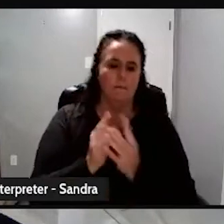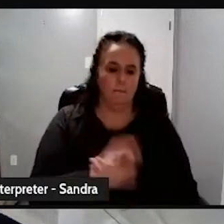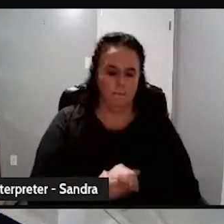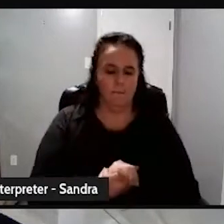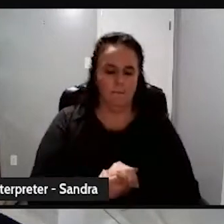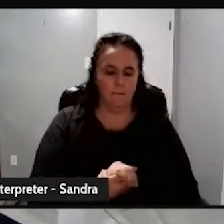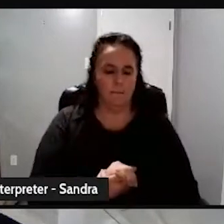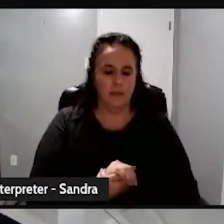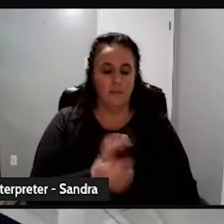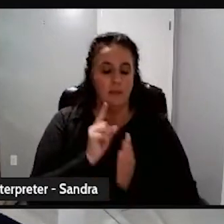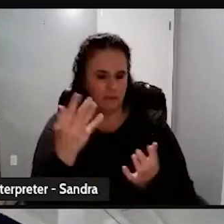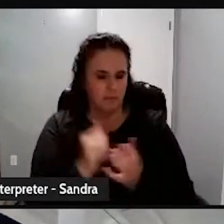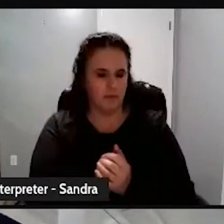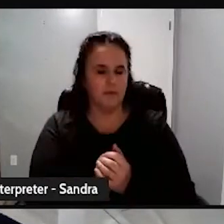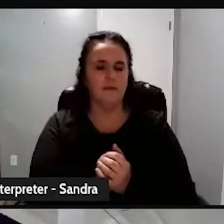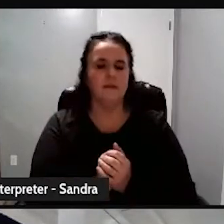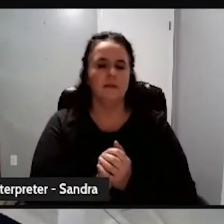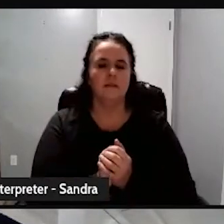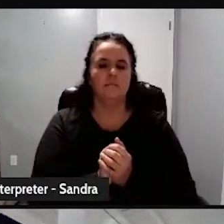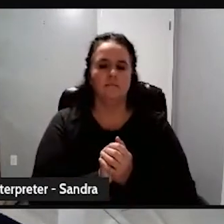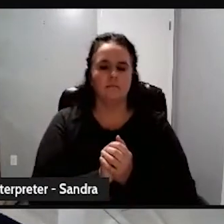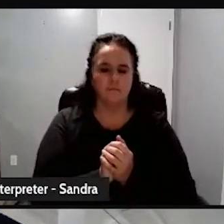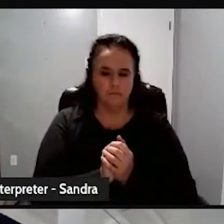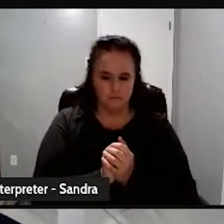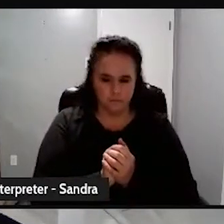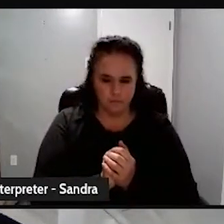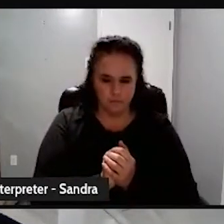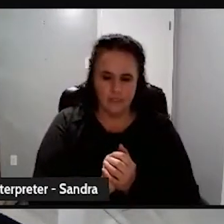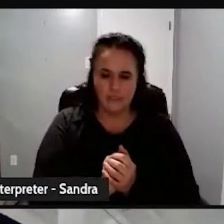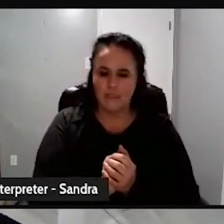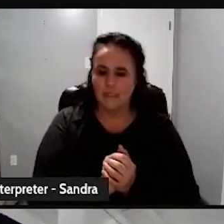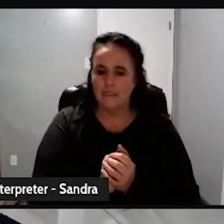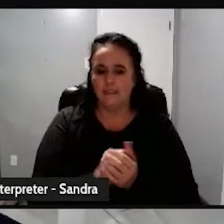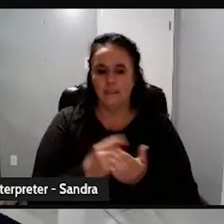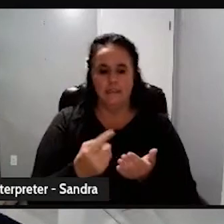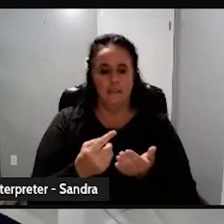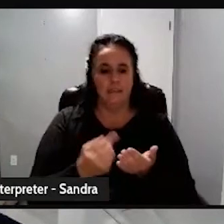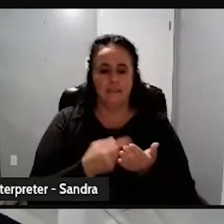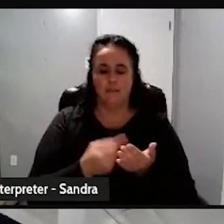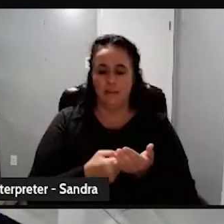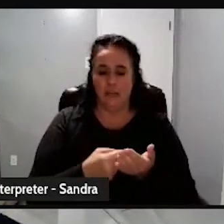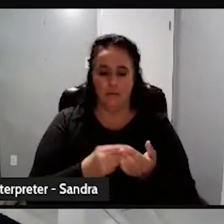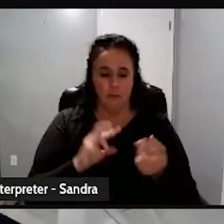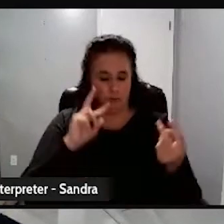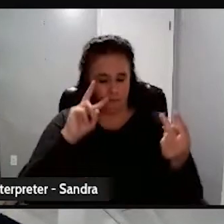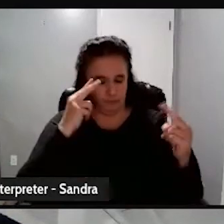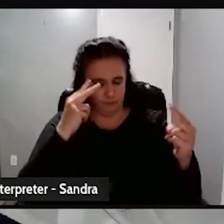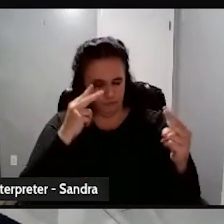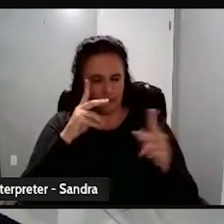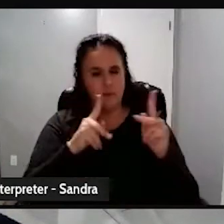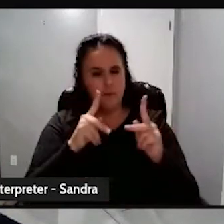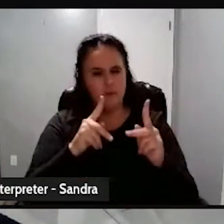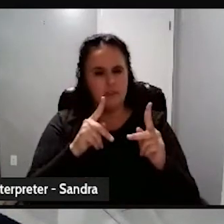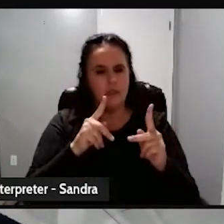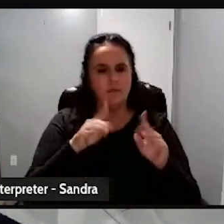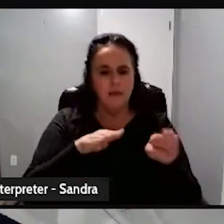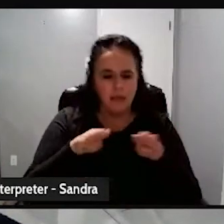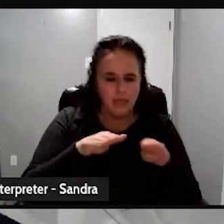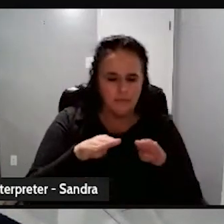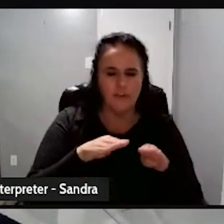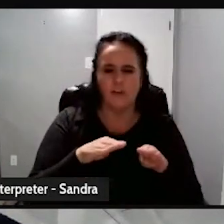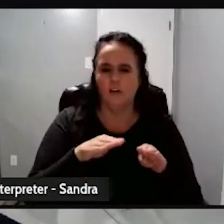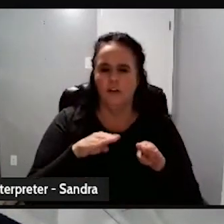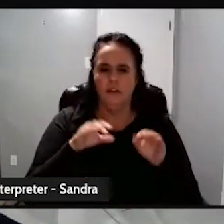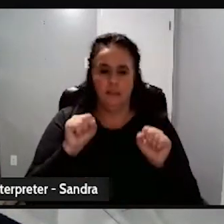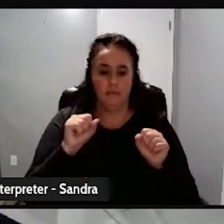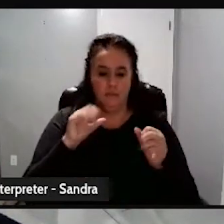of doing something, like you can misinterpret people's behavior or confusion. And then that led me to